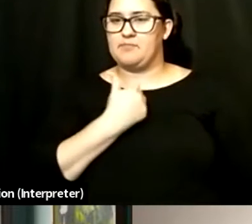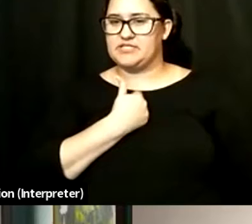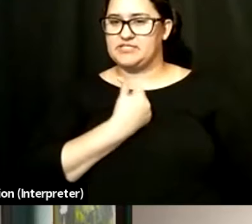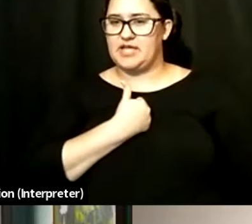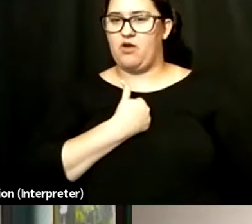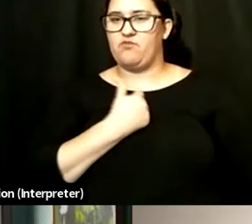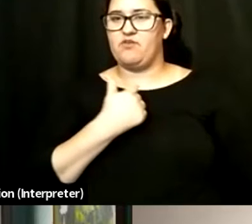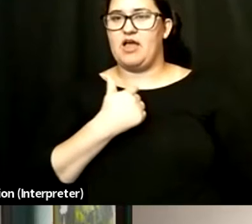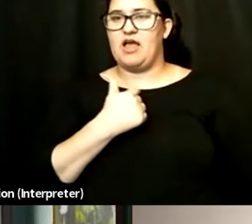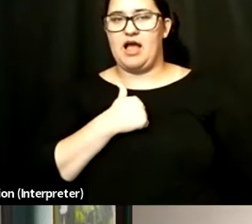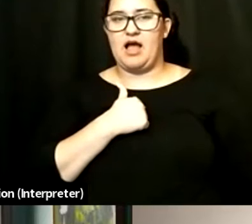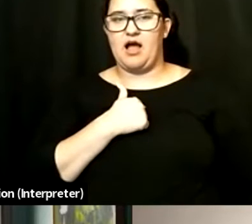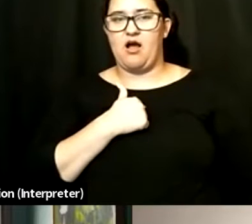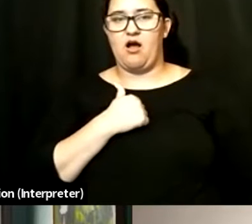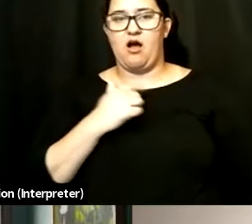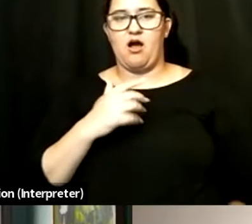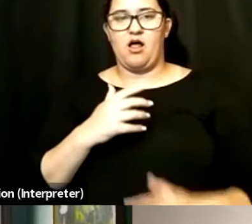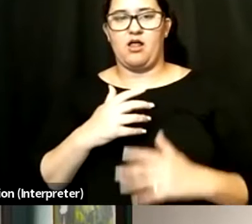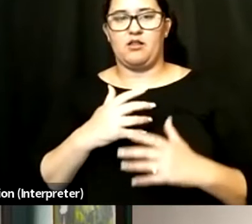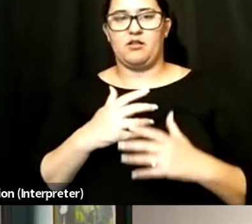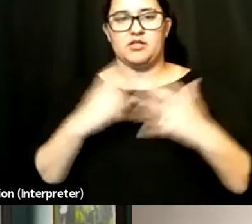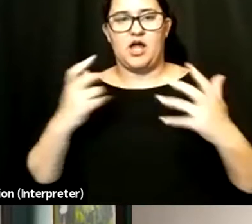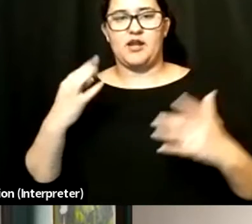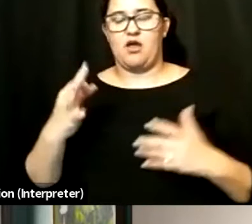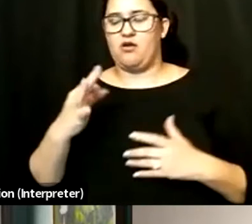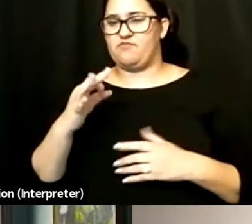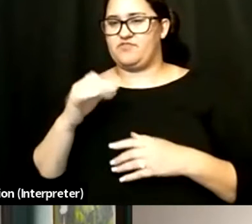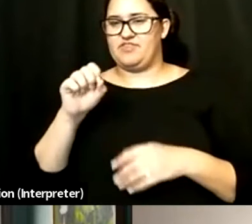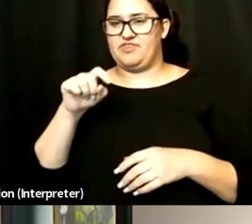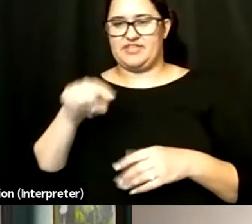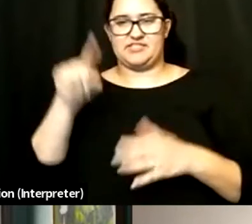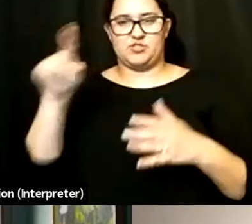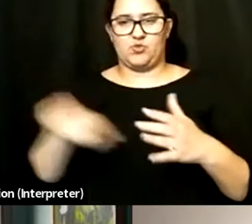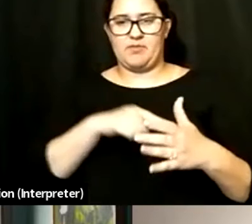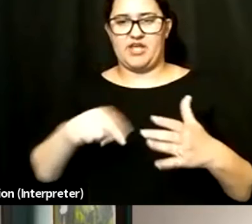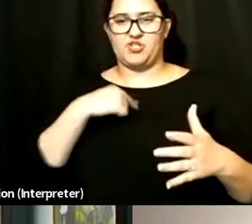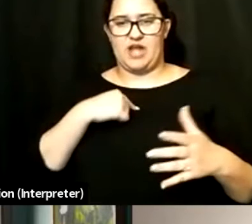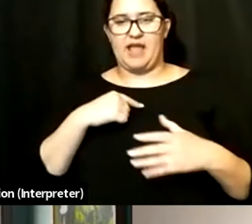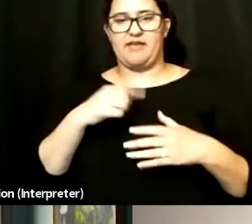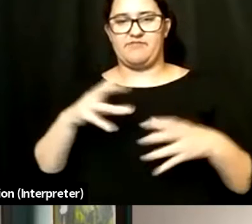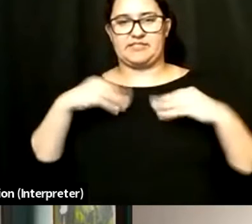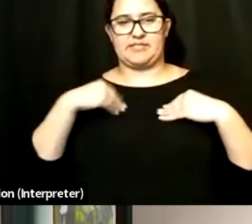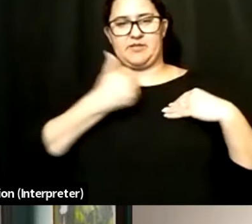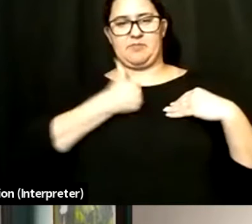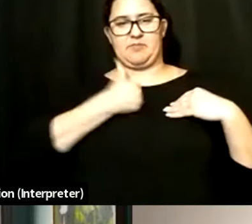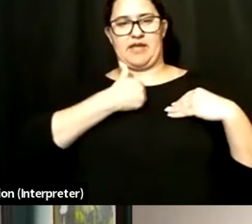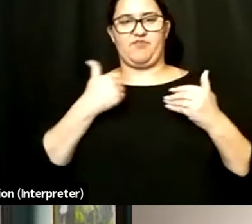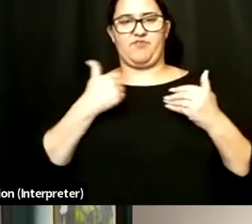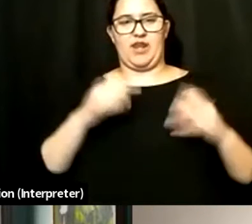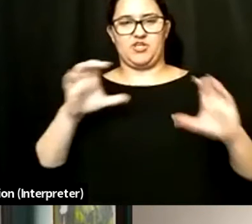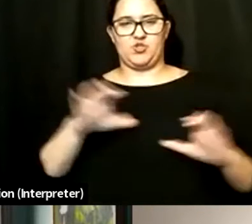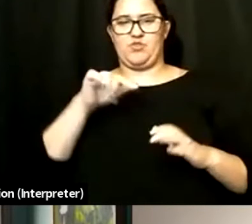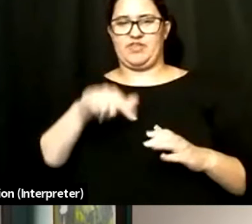of taking a lot of this ableism on internally, and that's manifesting in other areas of my life. Can you kind of share a